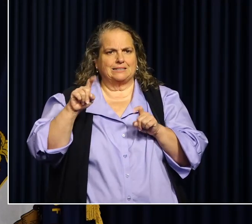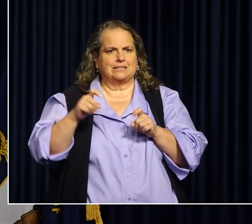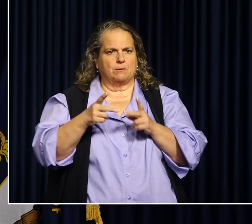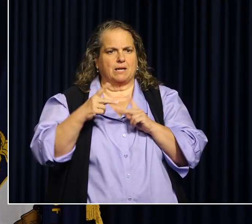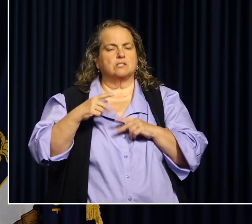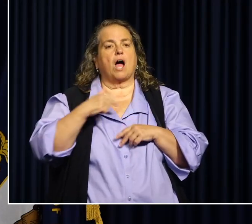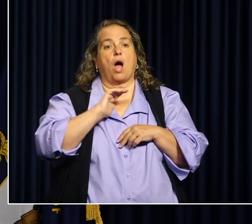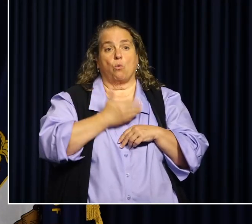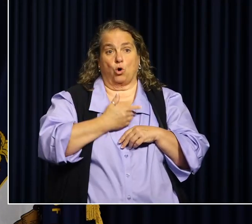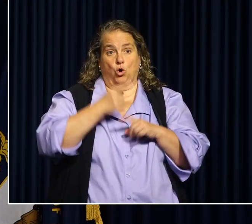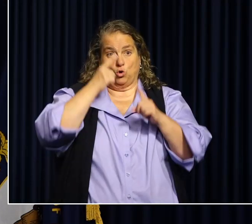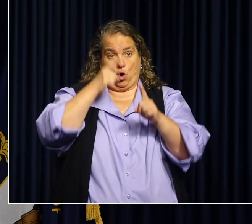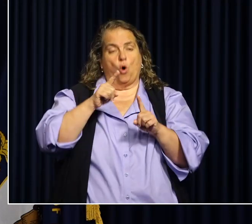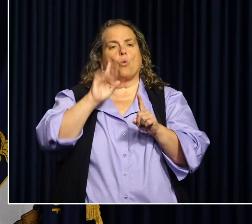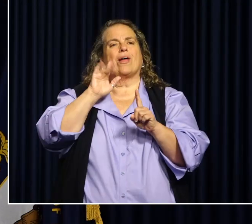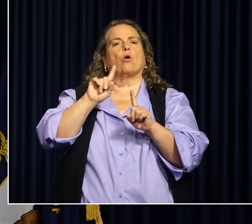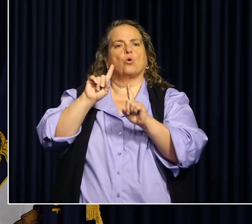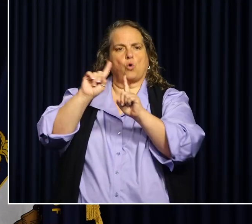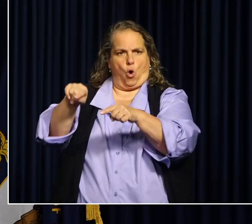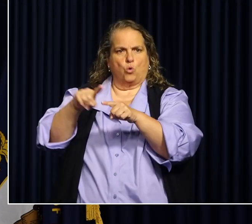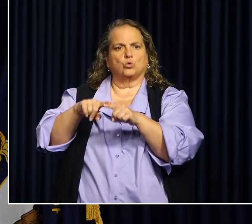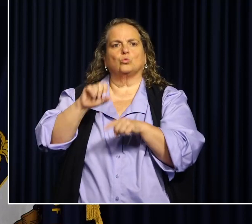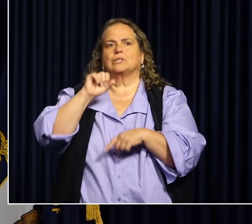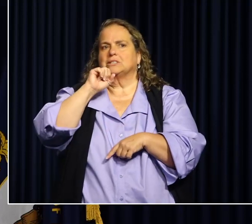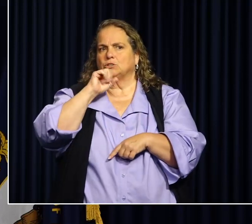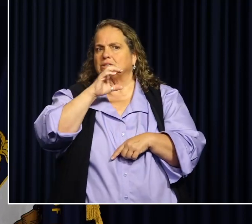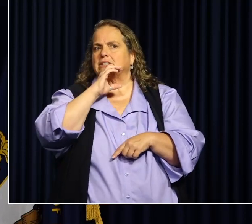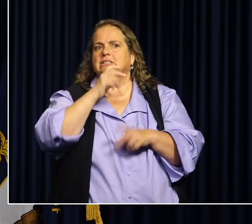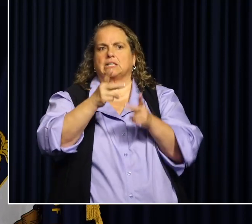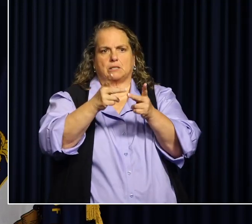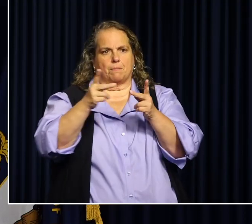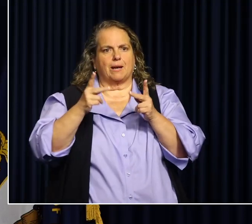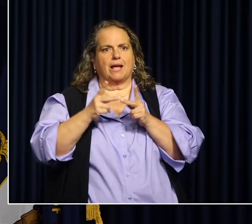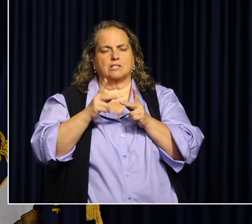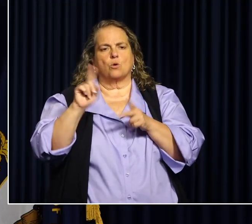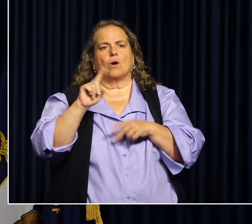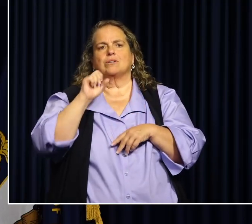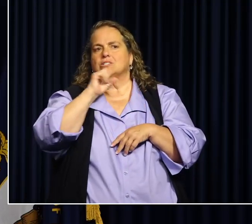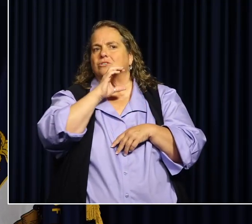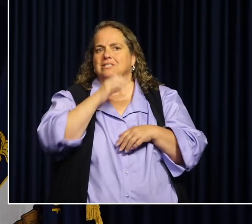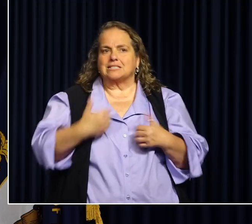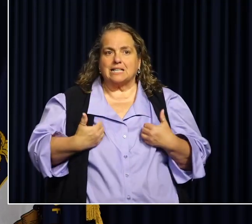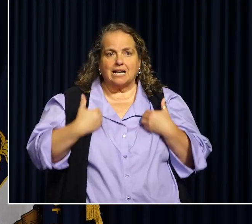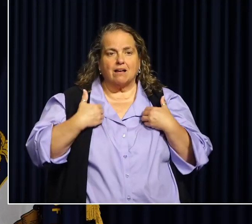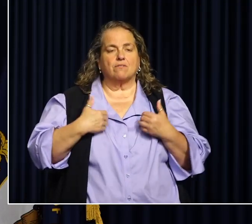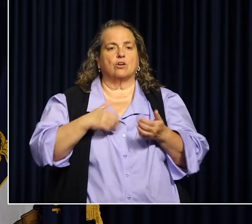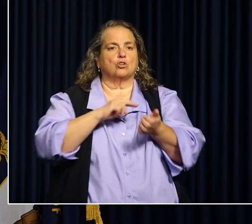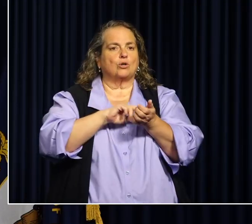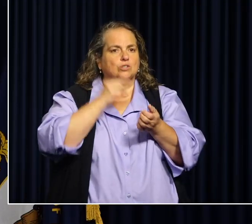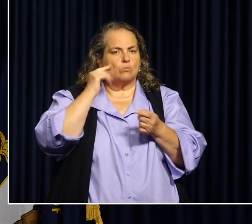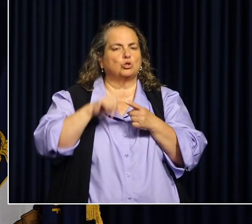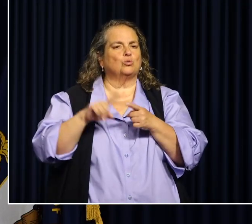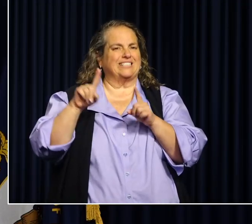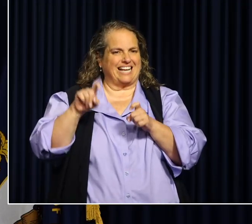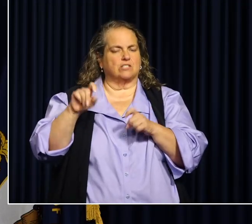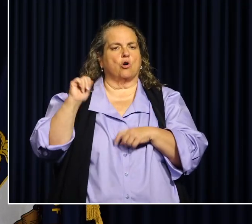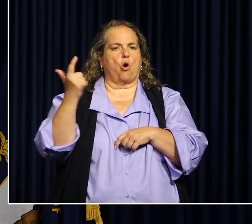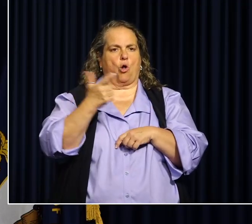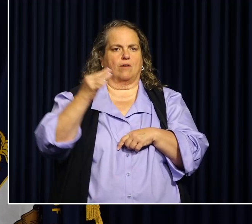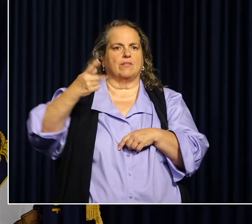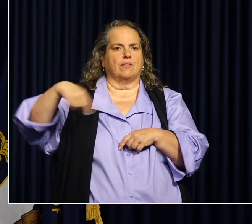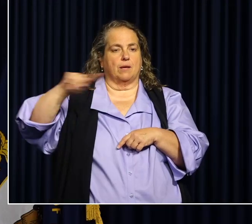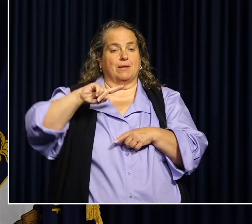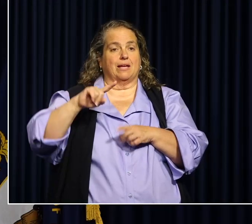is to come to senior citizen complexes, at least where senior citizens live, to test them. Next week, we are